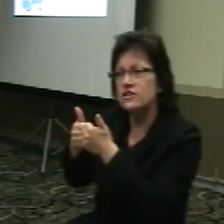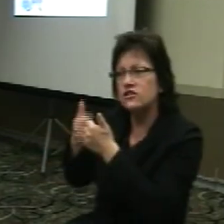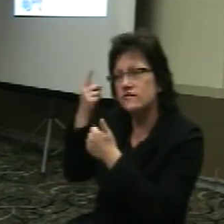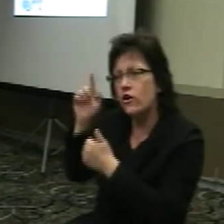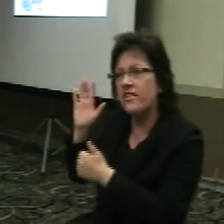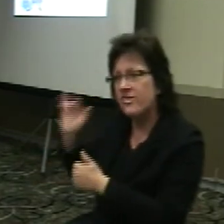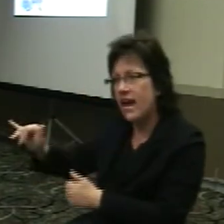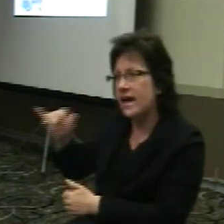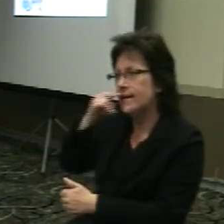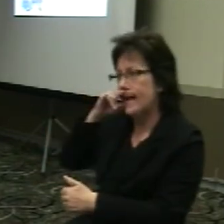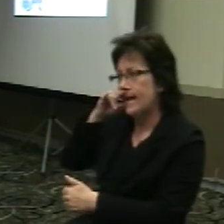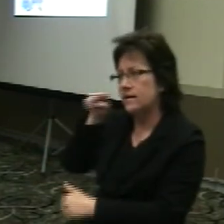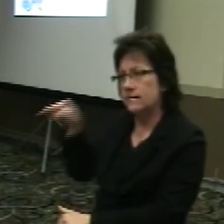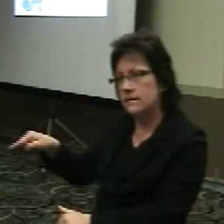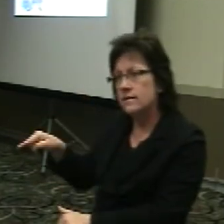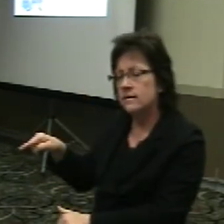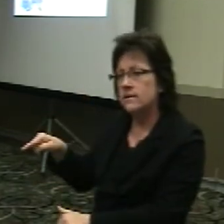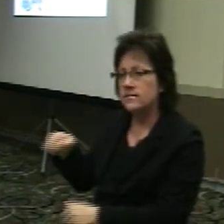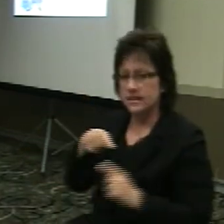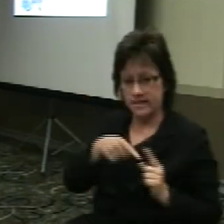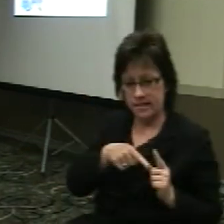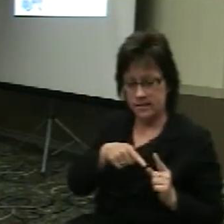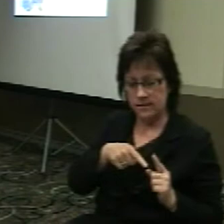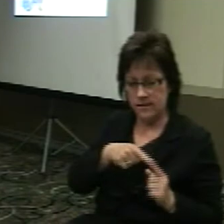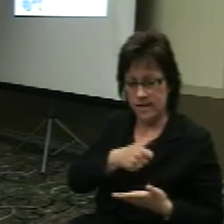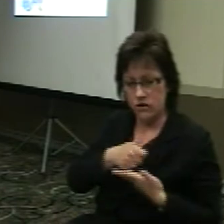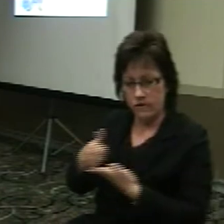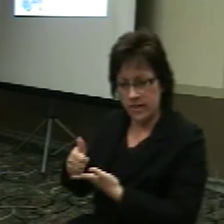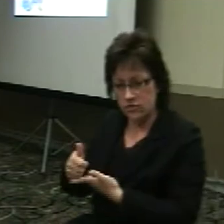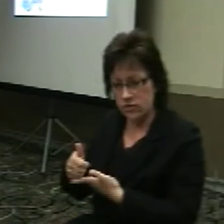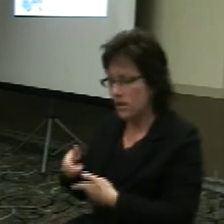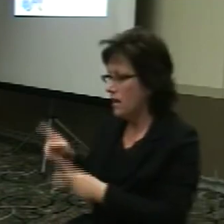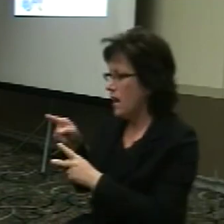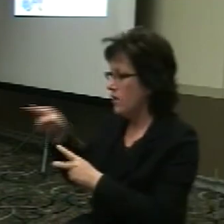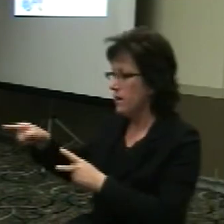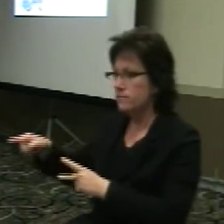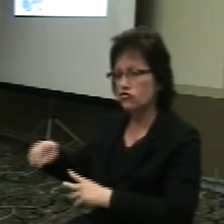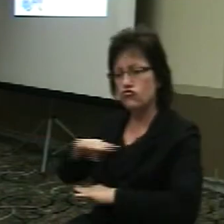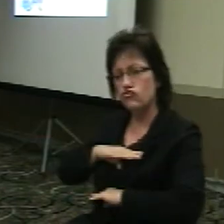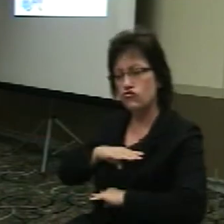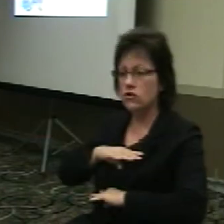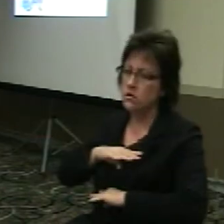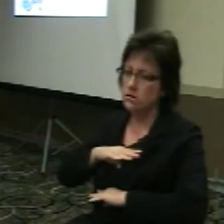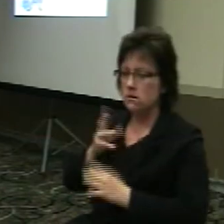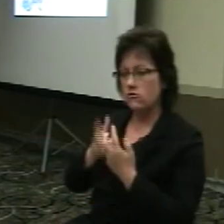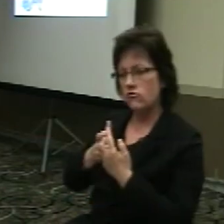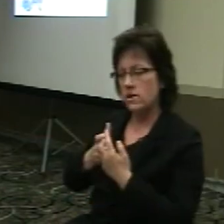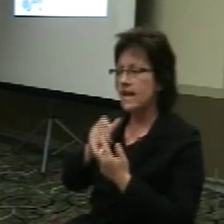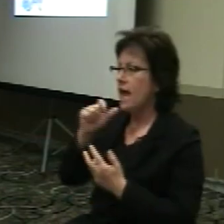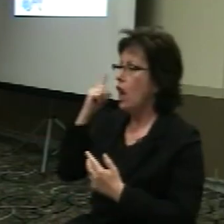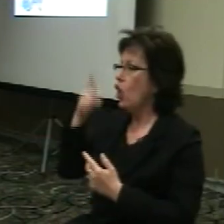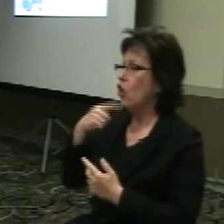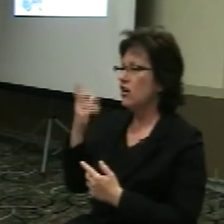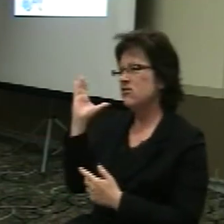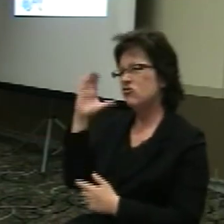that kid, and does this allow this student to meet those and not look funny?